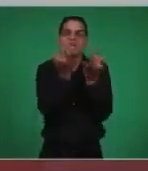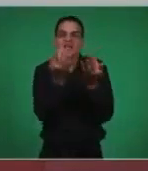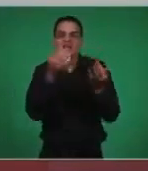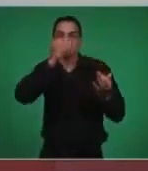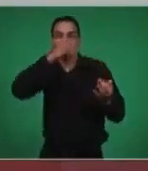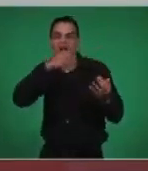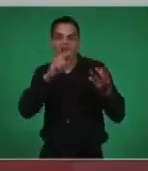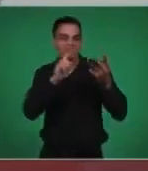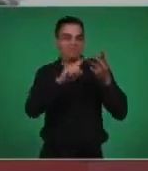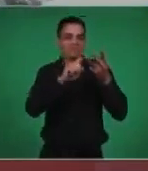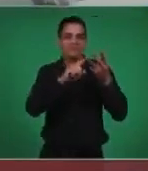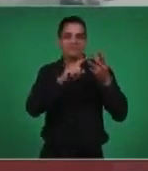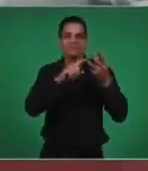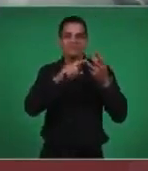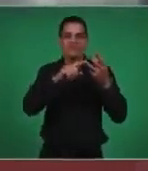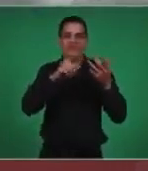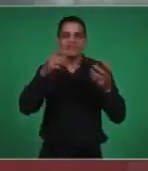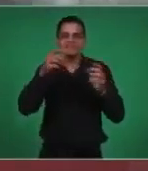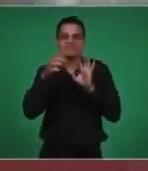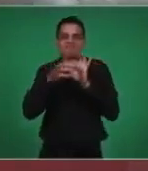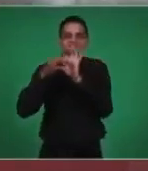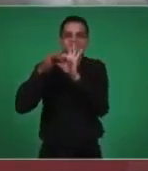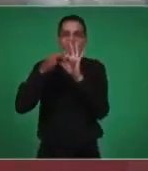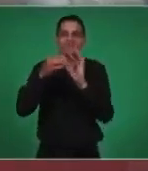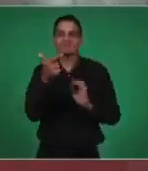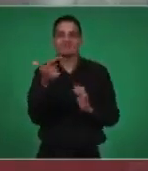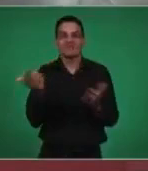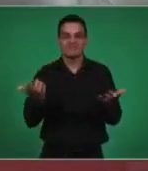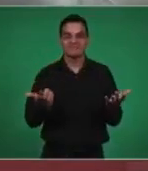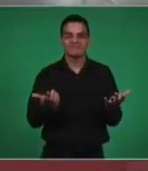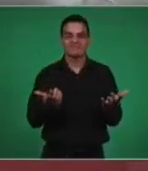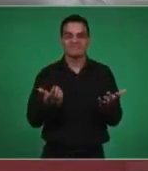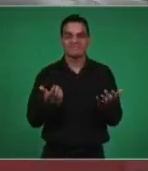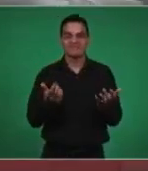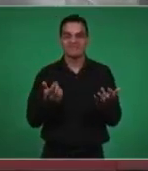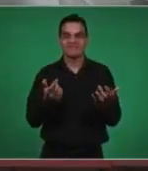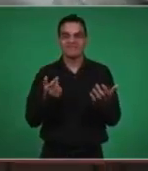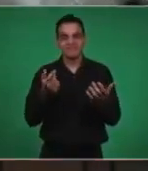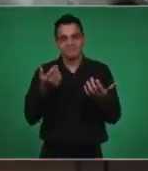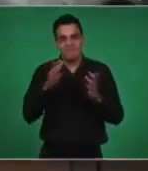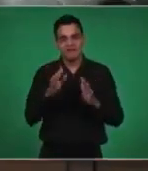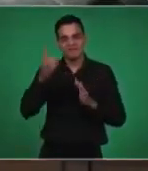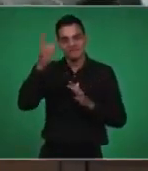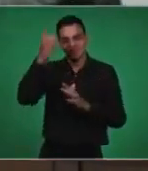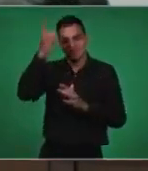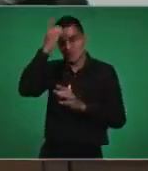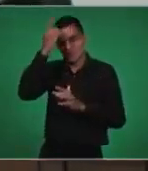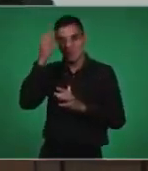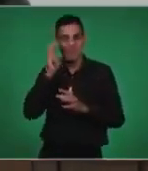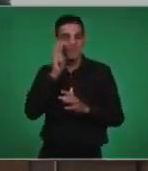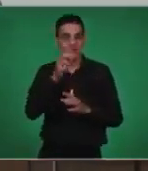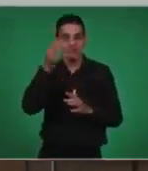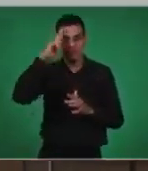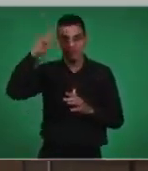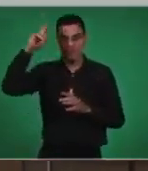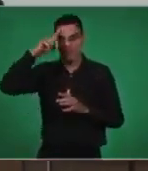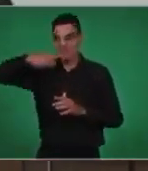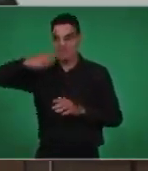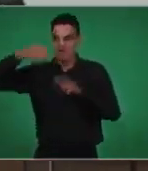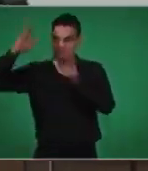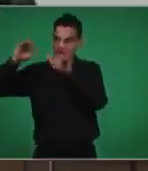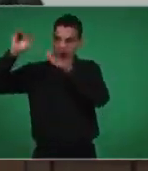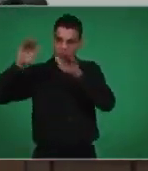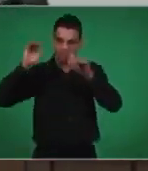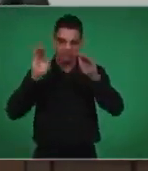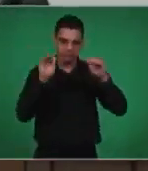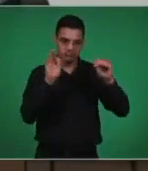empty, and secular life. And the other had a spiritual field, and the secular empty. And the Lord sent angels, and the angels of the